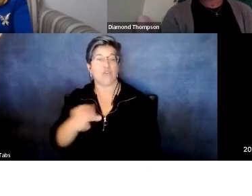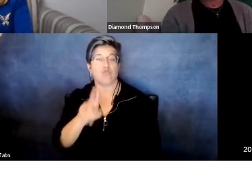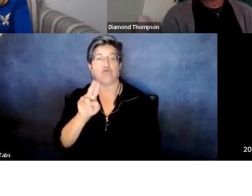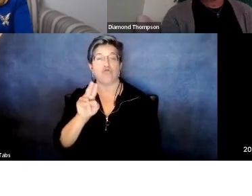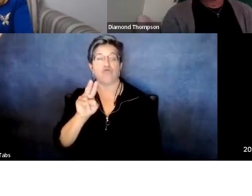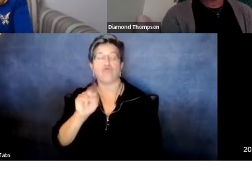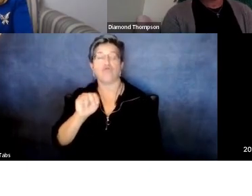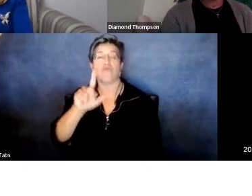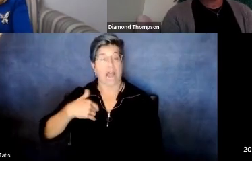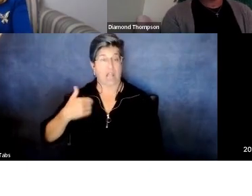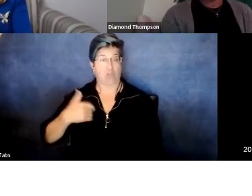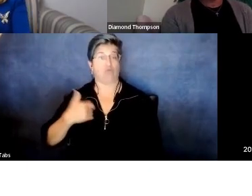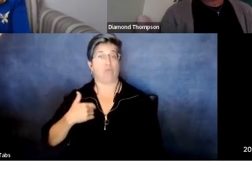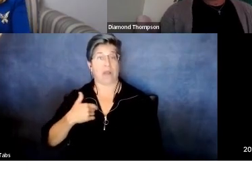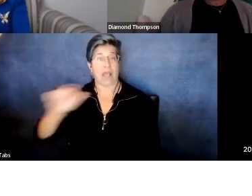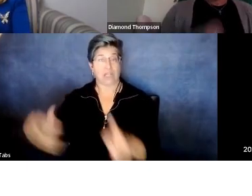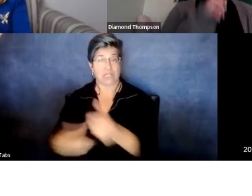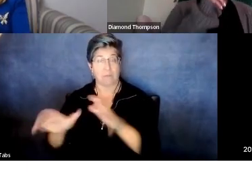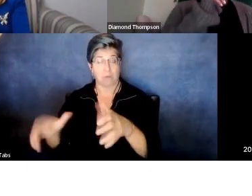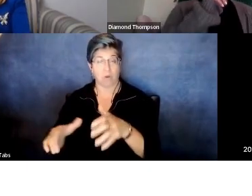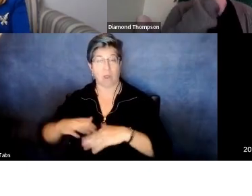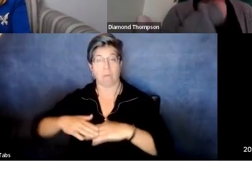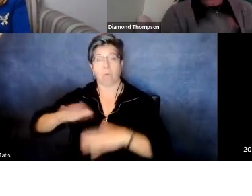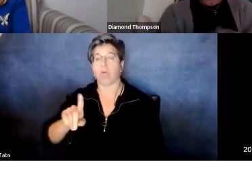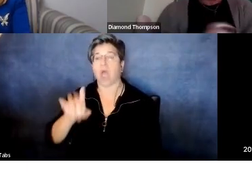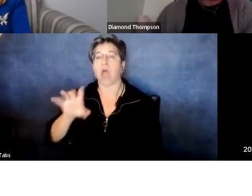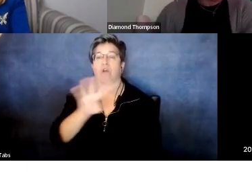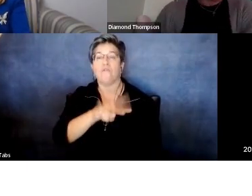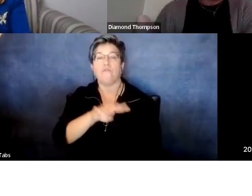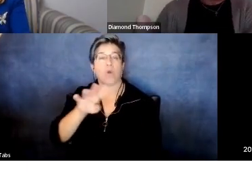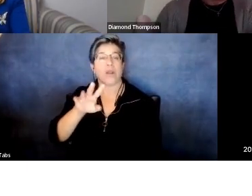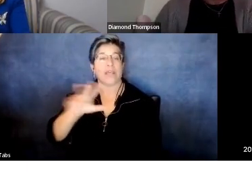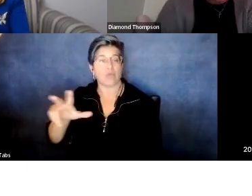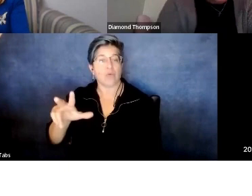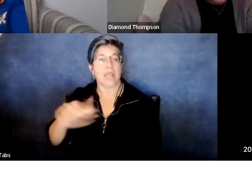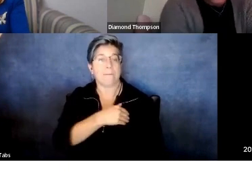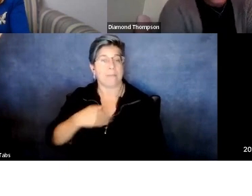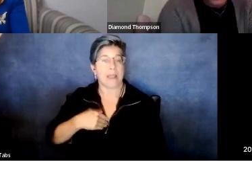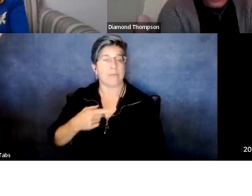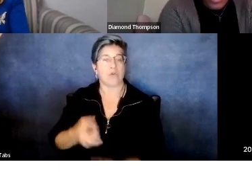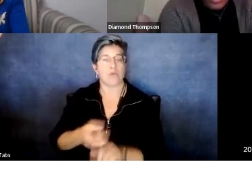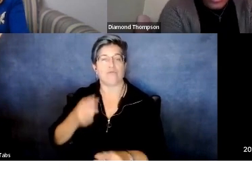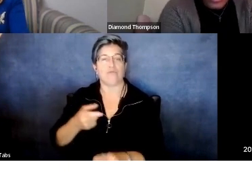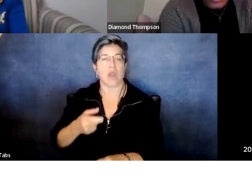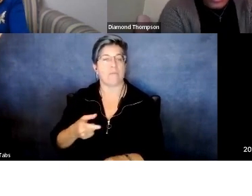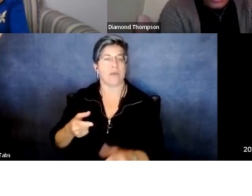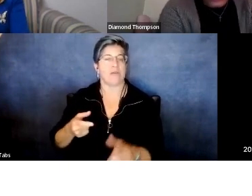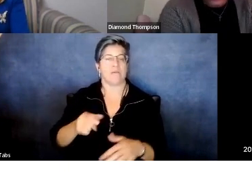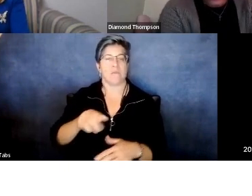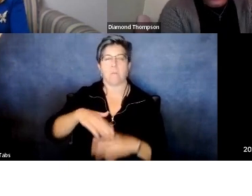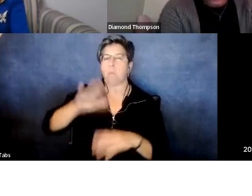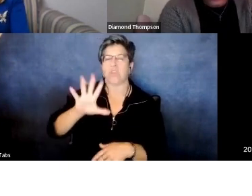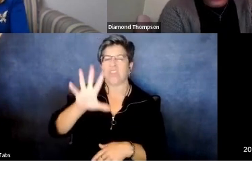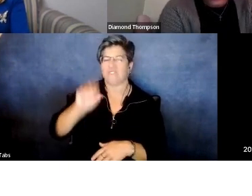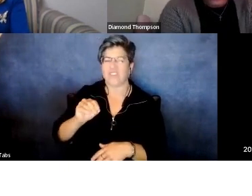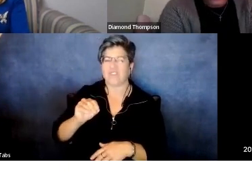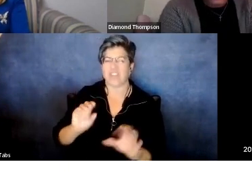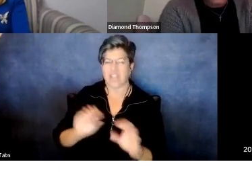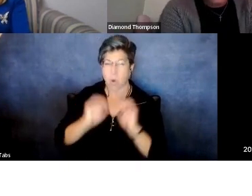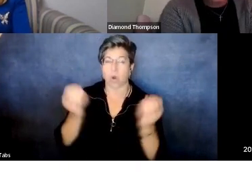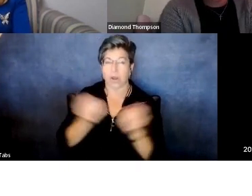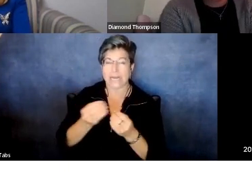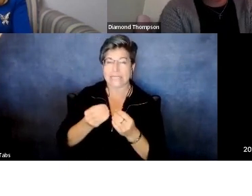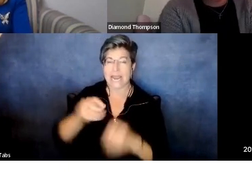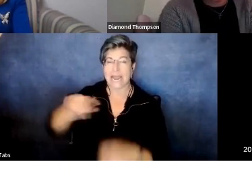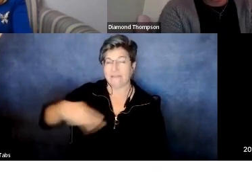we have over 143 members from 50 organizations across the Philadelphia area. Our